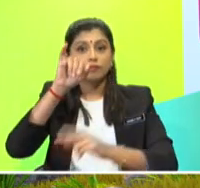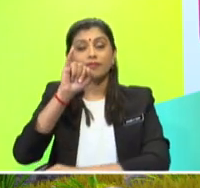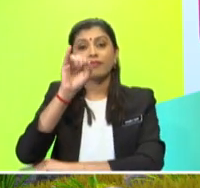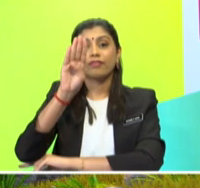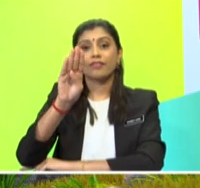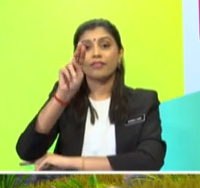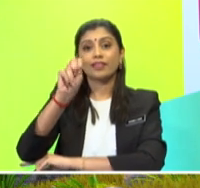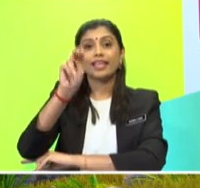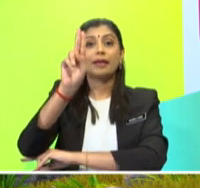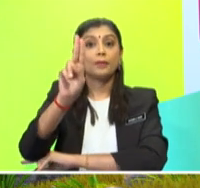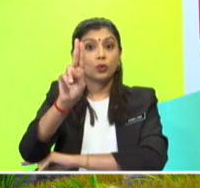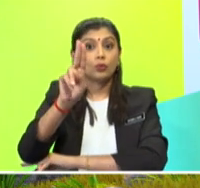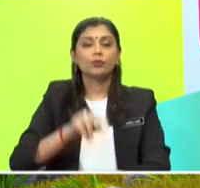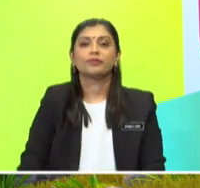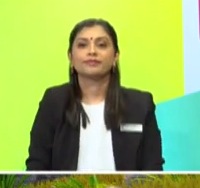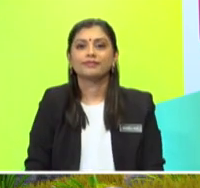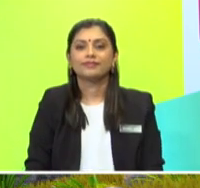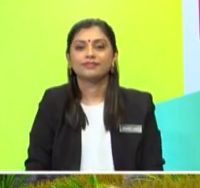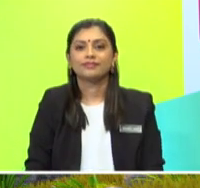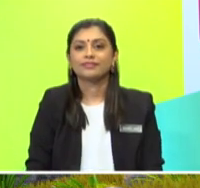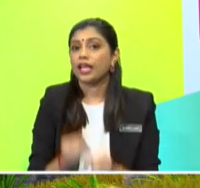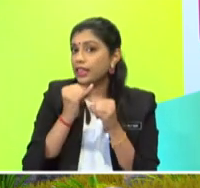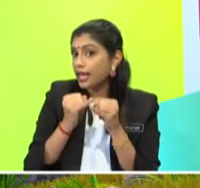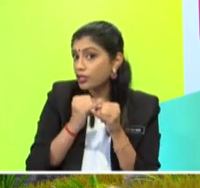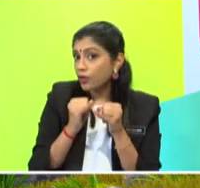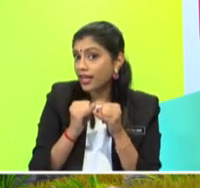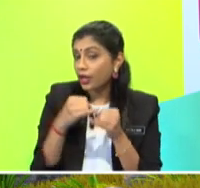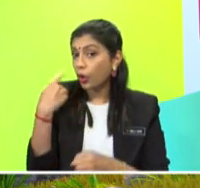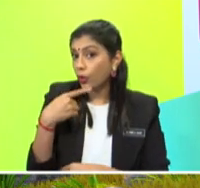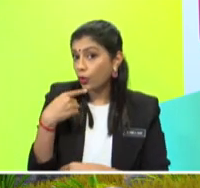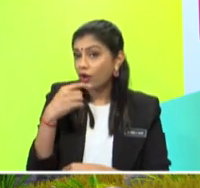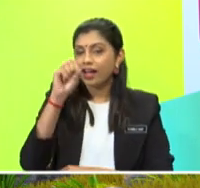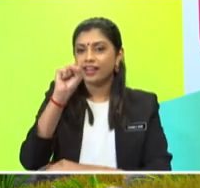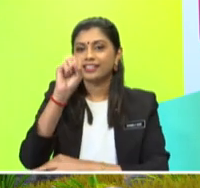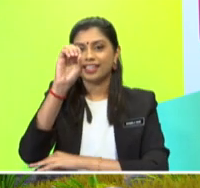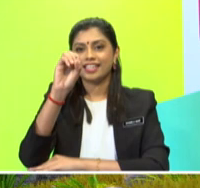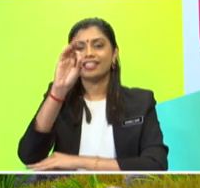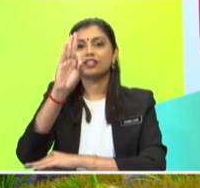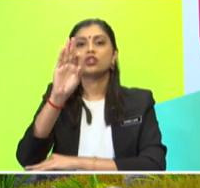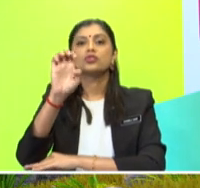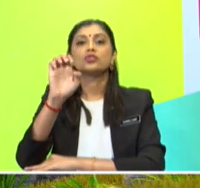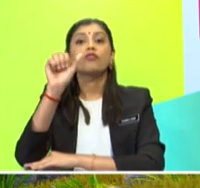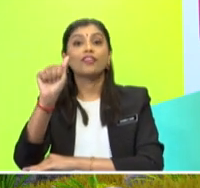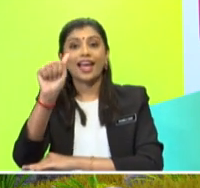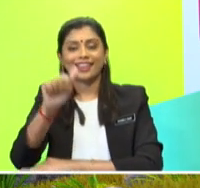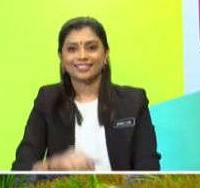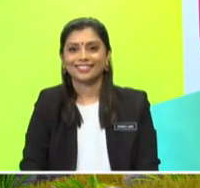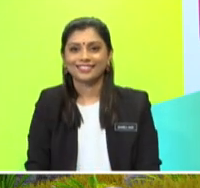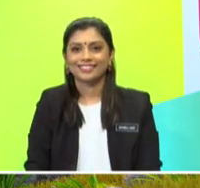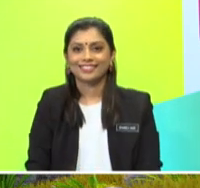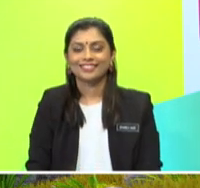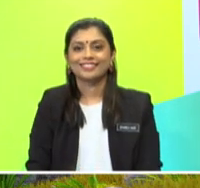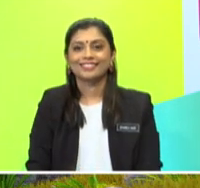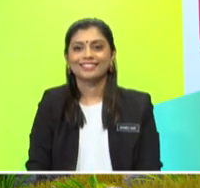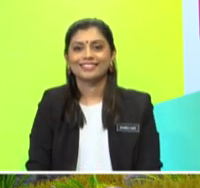bin Muhammad Faizal. Hi, Ibnu. And last but not least, we have Zurain Zarith Sofia binti Al-Jabbar. Hi,